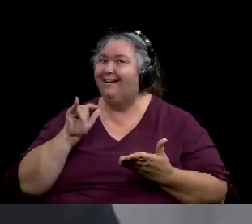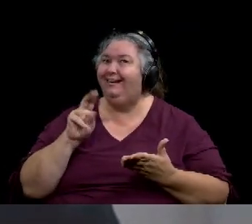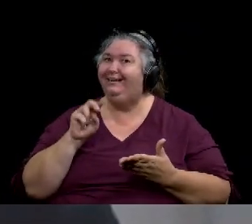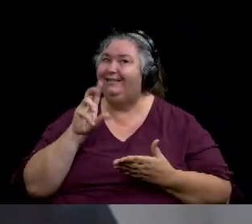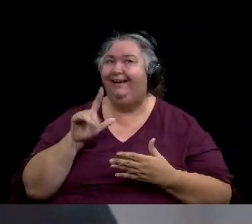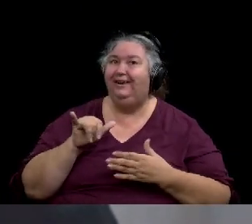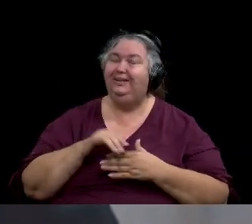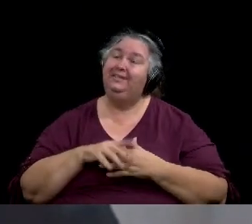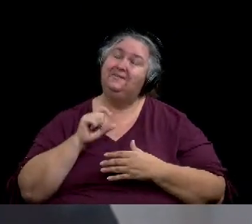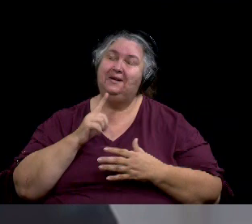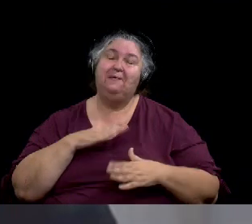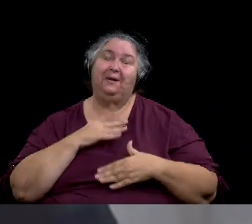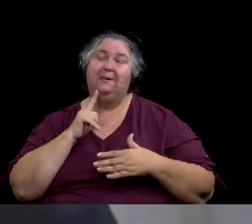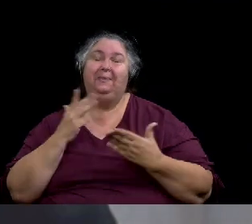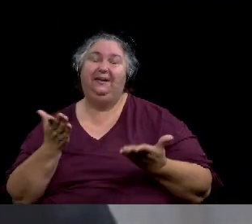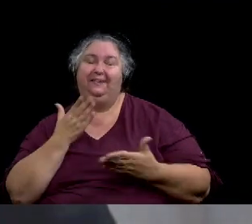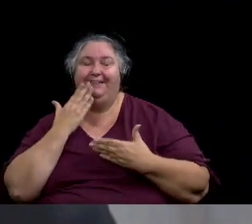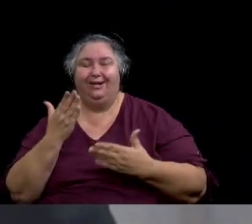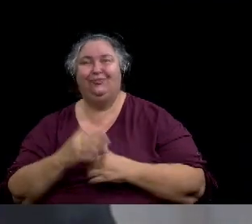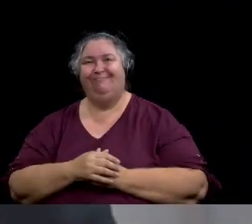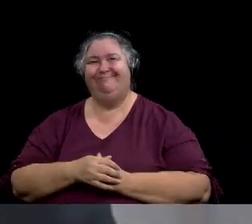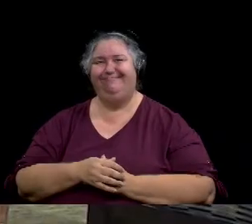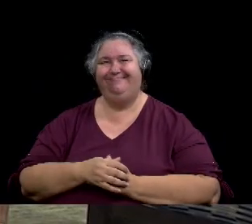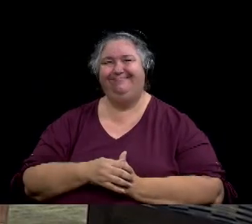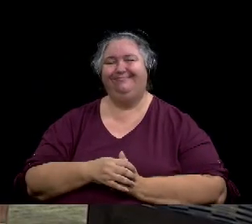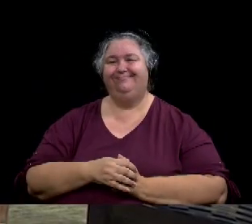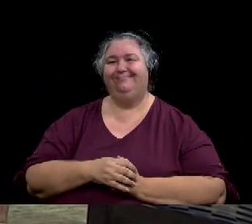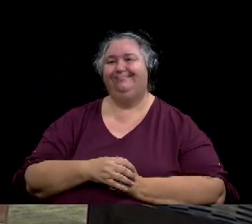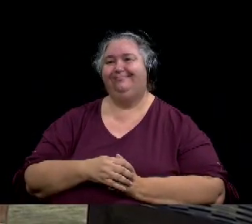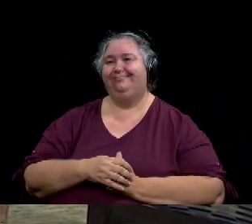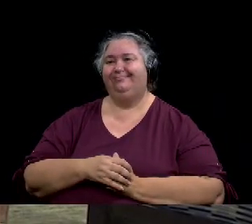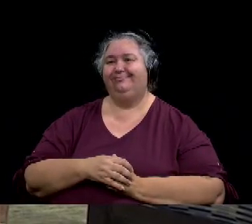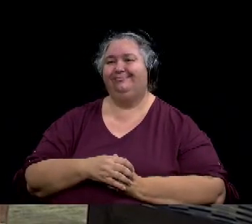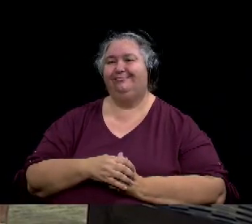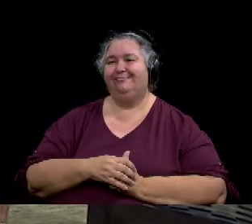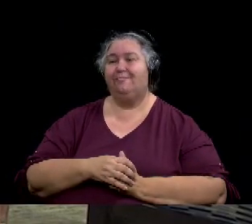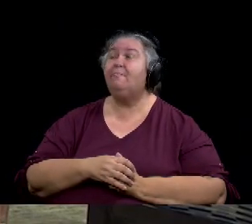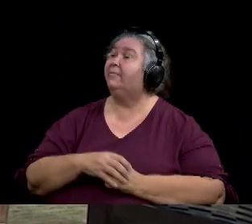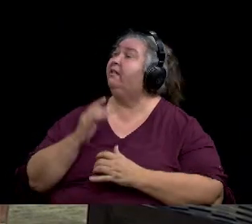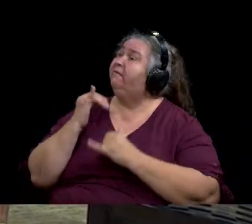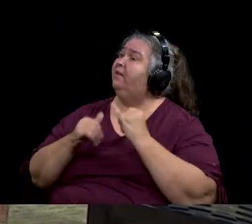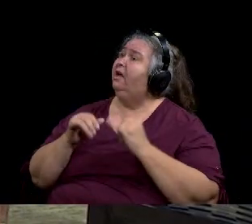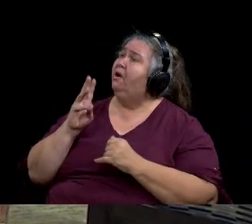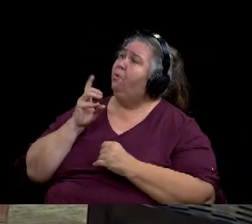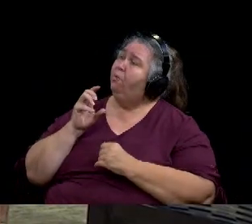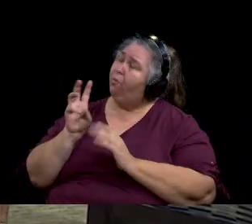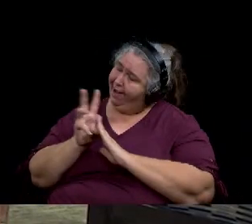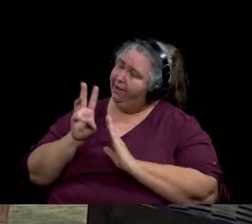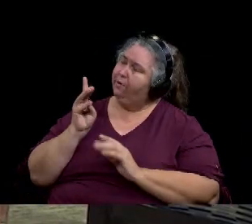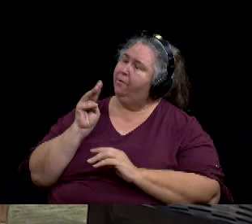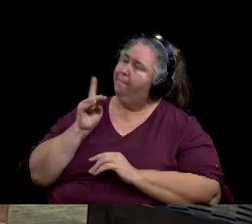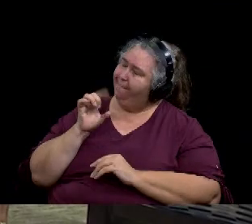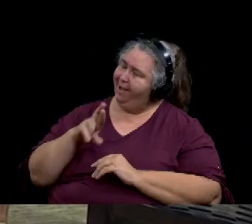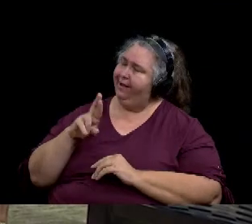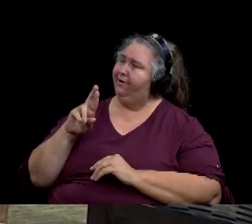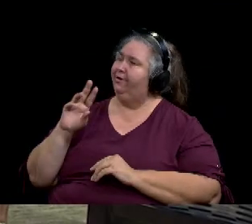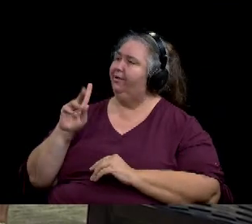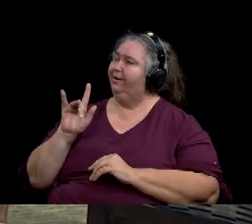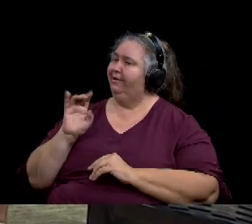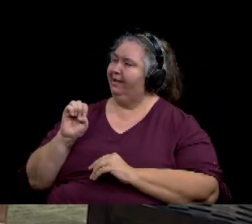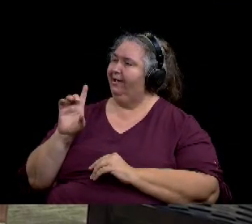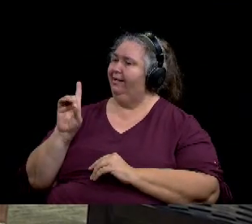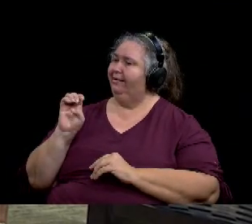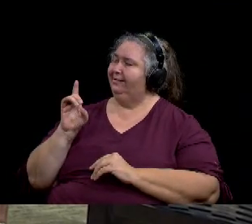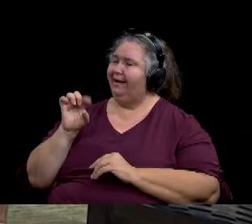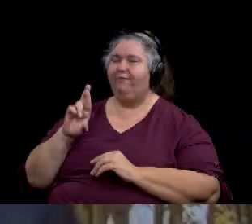So I'm glad to be here. Thank you. All right. And finally, Waco Mayor Kyle Deaver. Mayor Deaver.